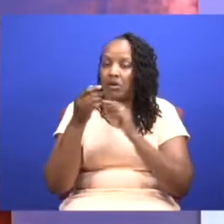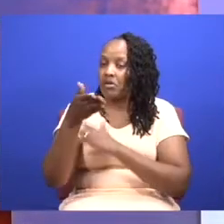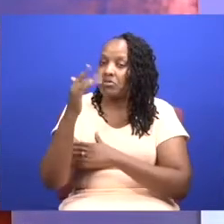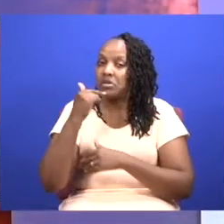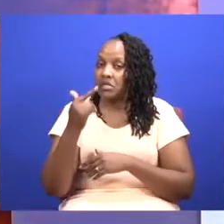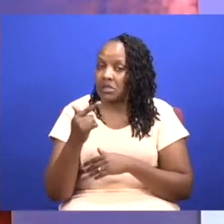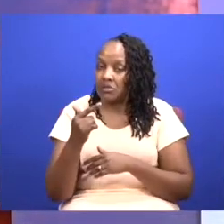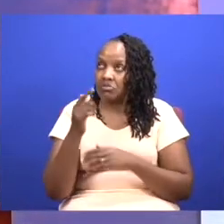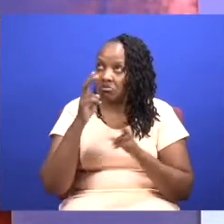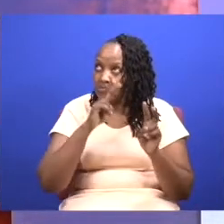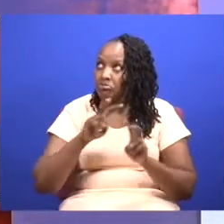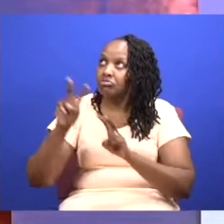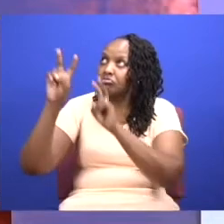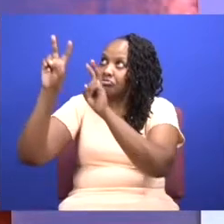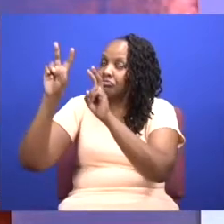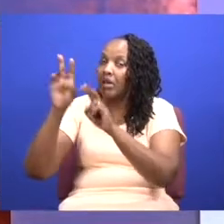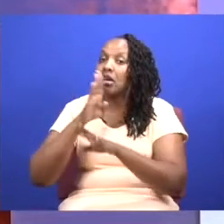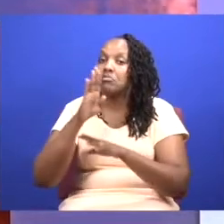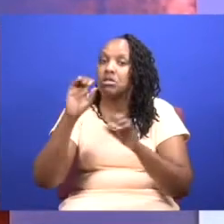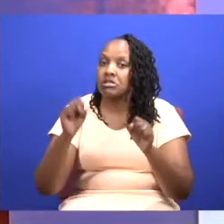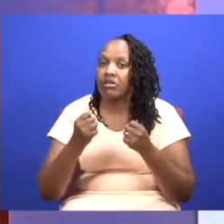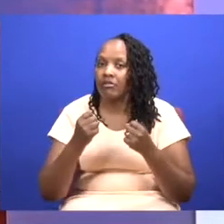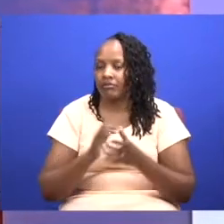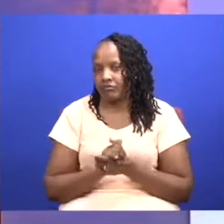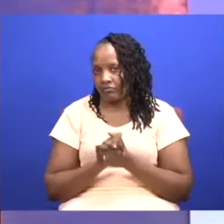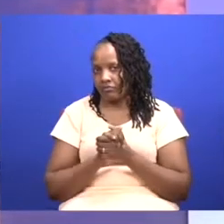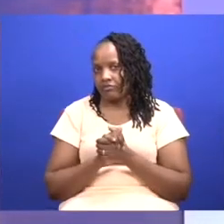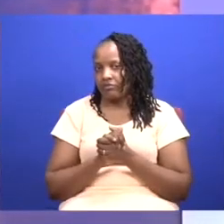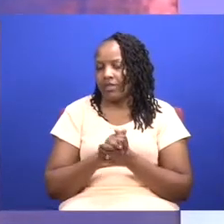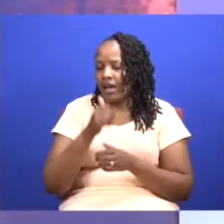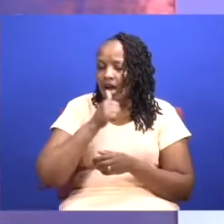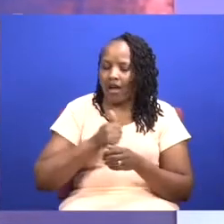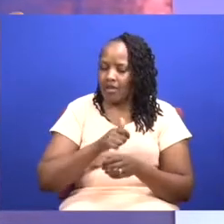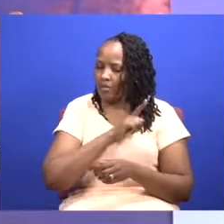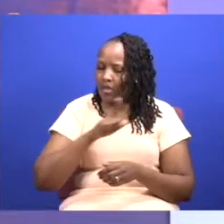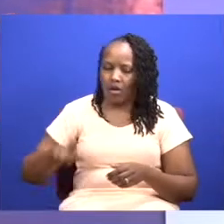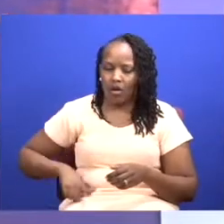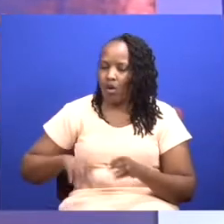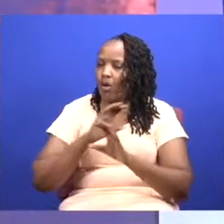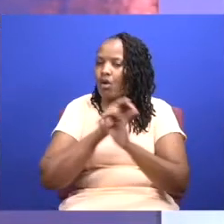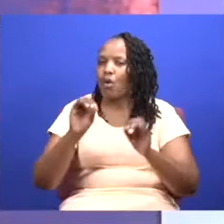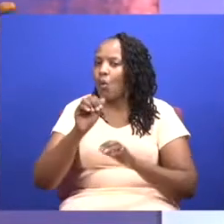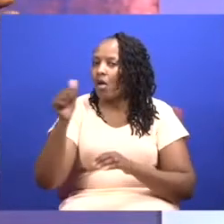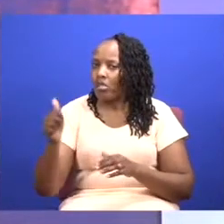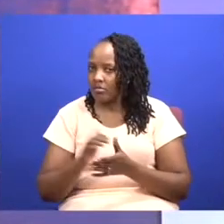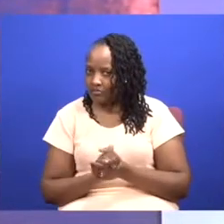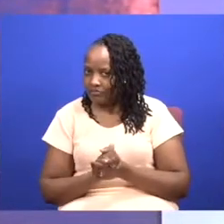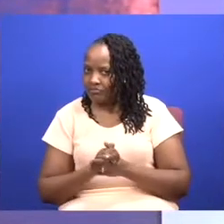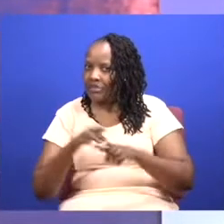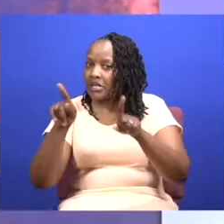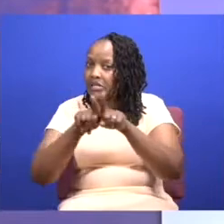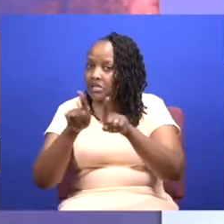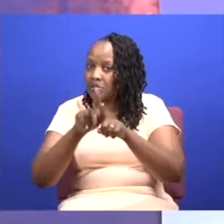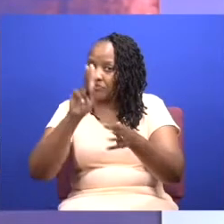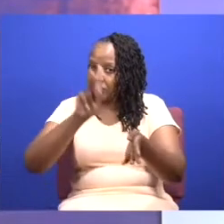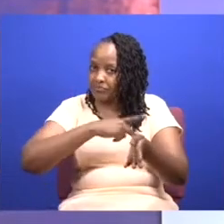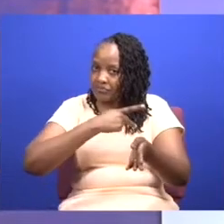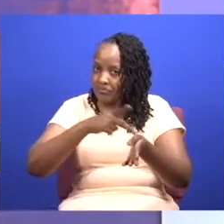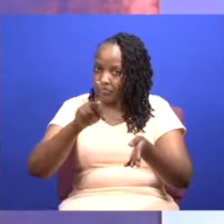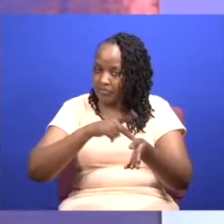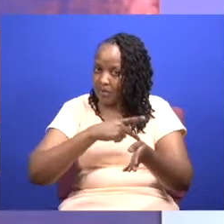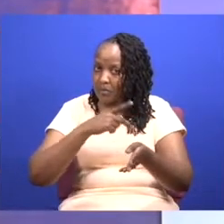be saved, all you ends of the earth, for I'm God and there's no other. The psalmist also in